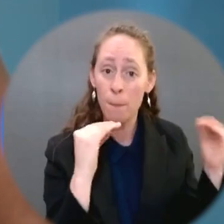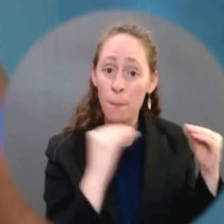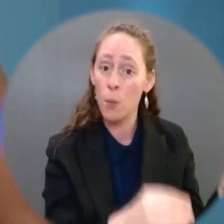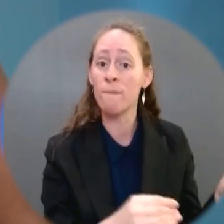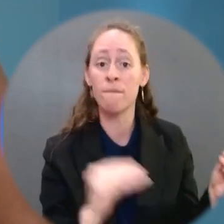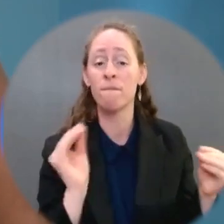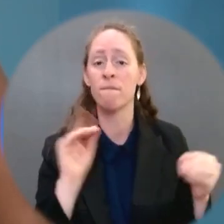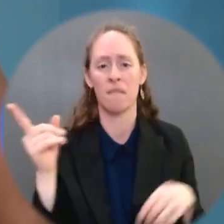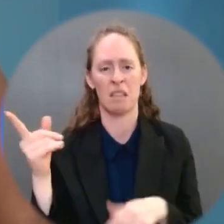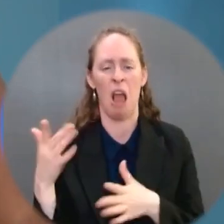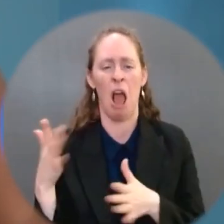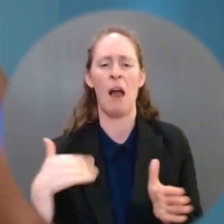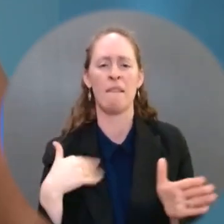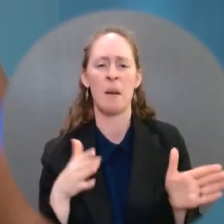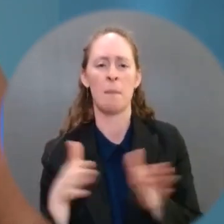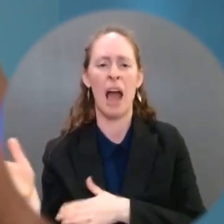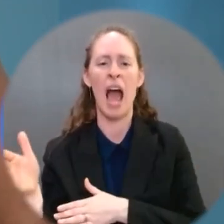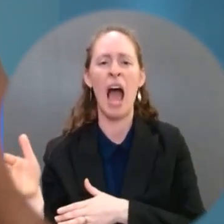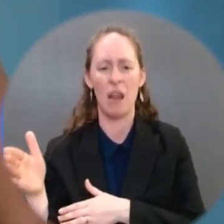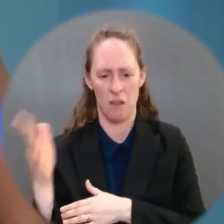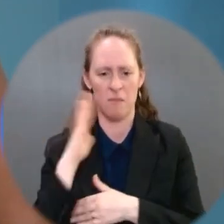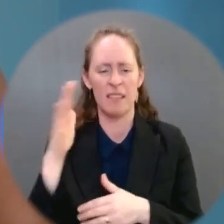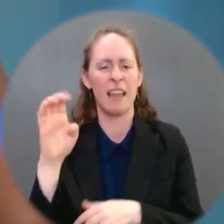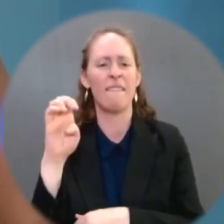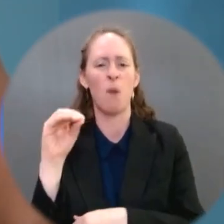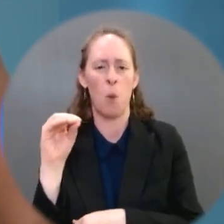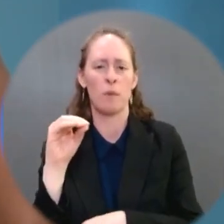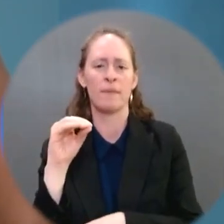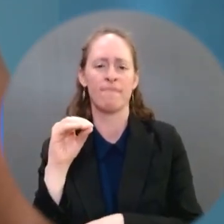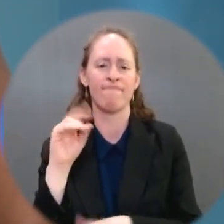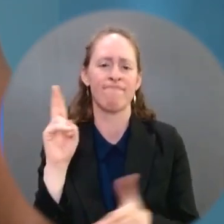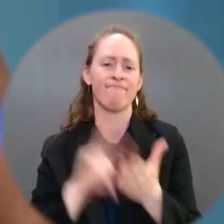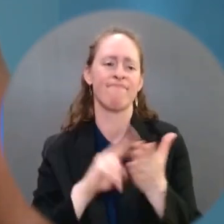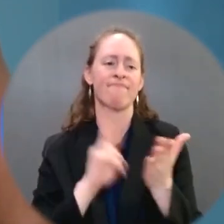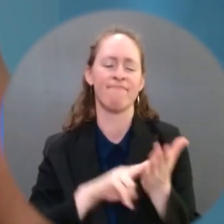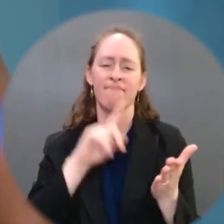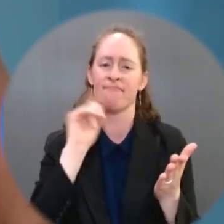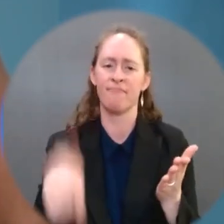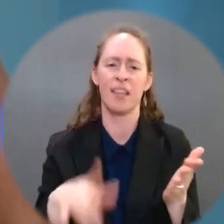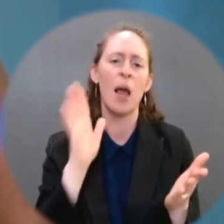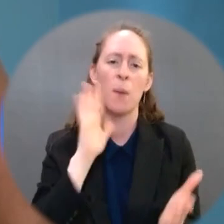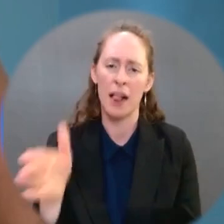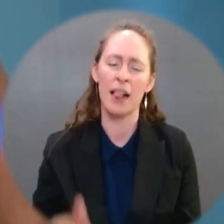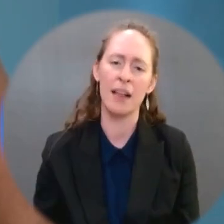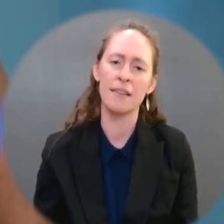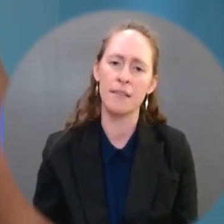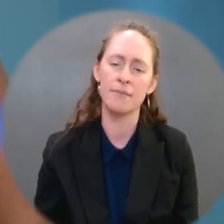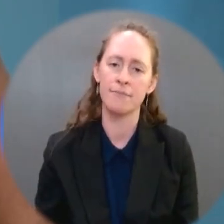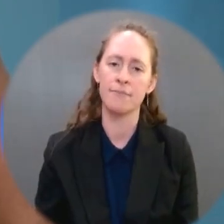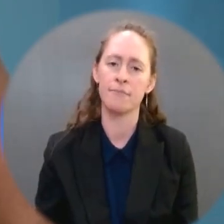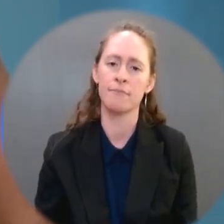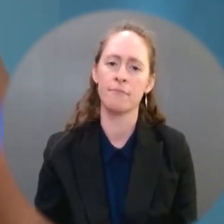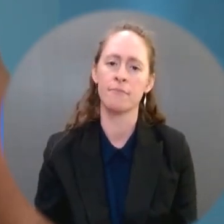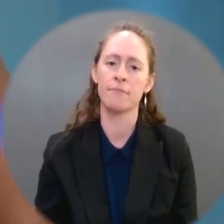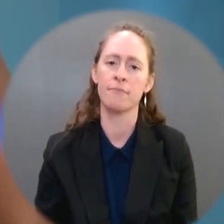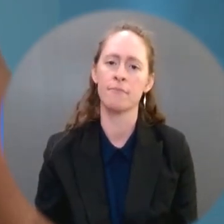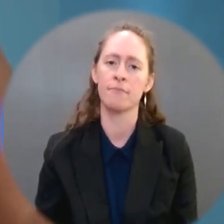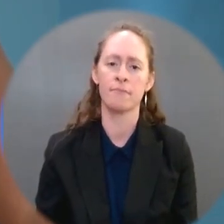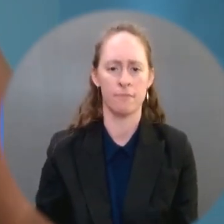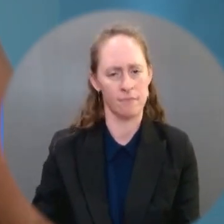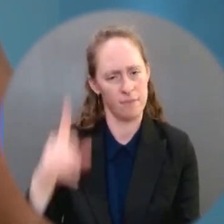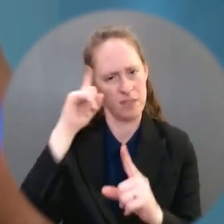climate, he has a contingency plan, which is using his executive authority to make sure that